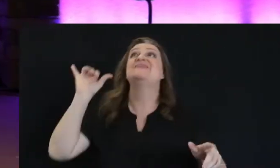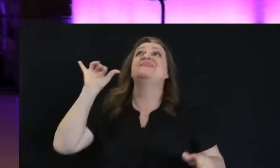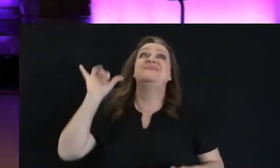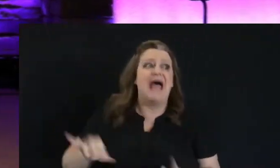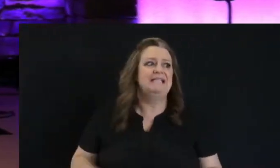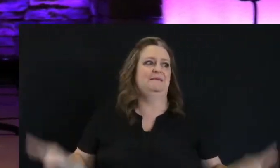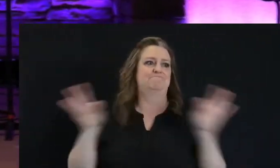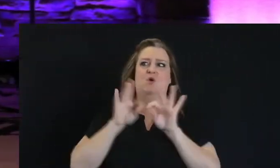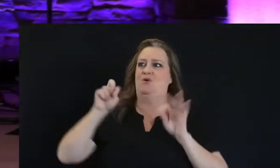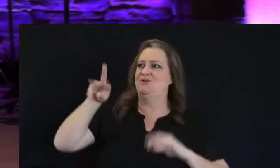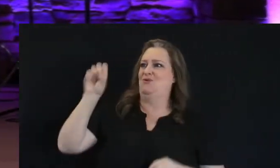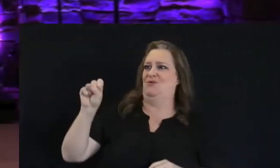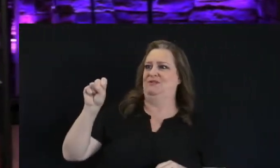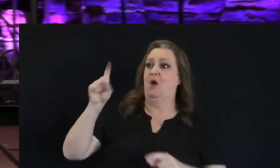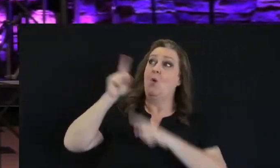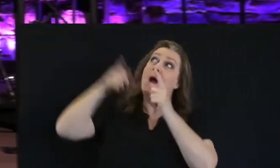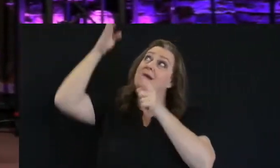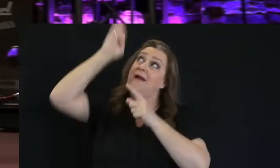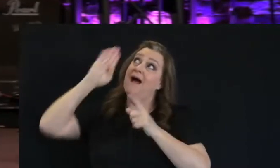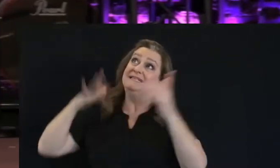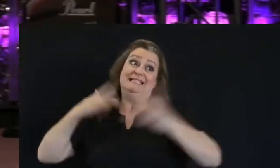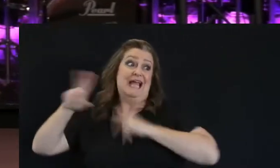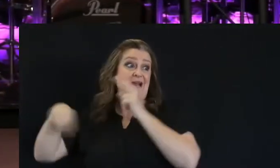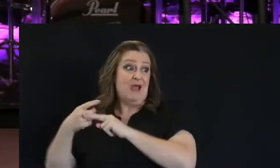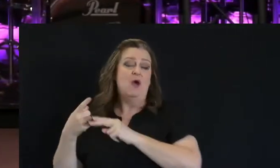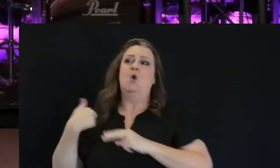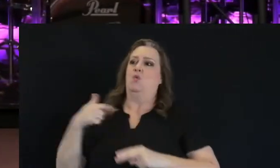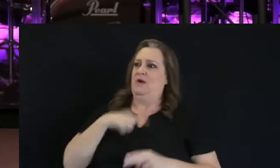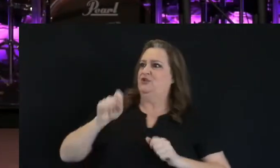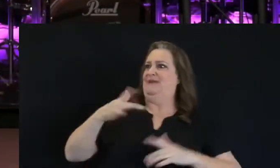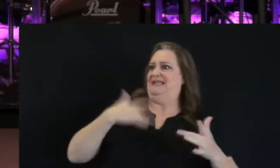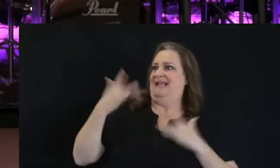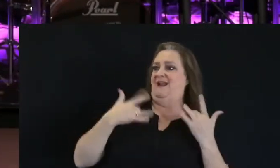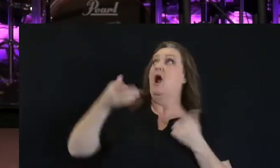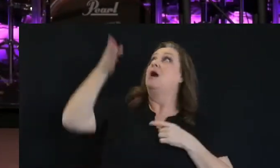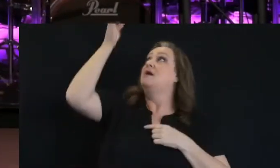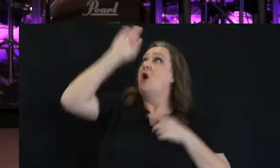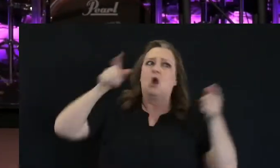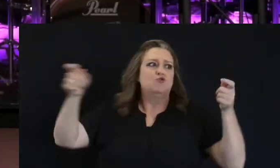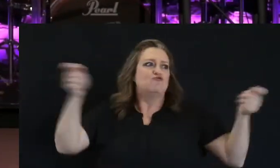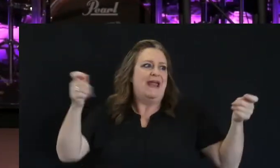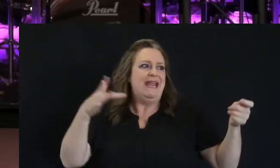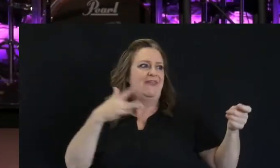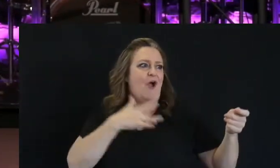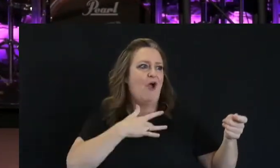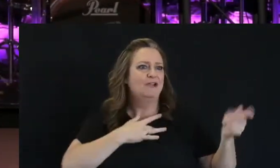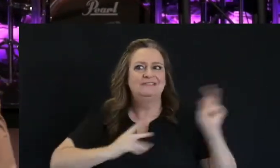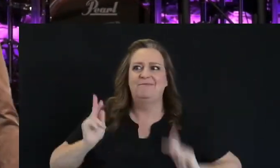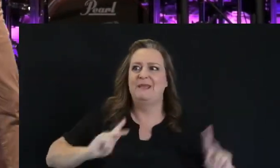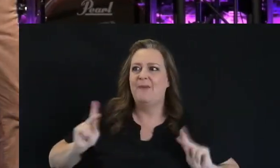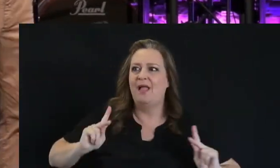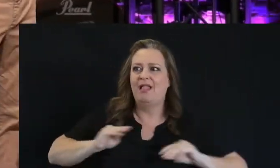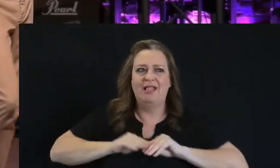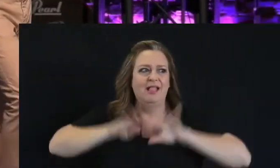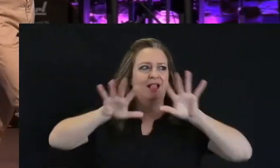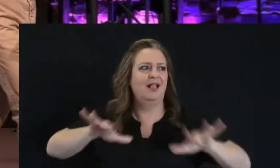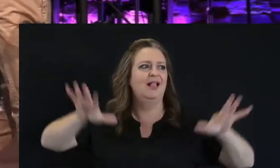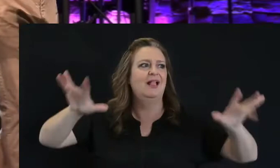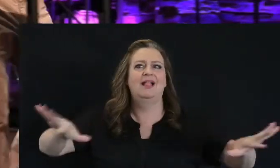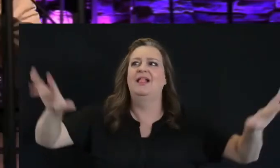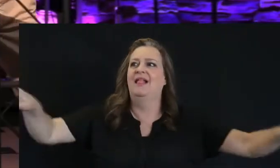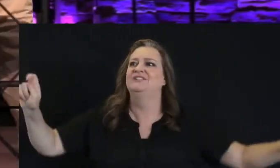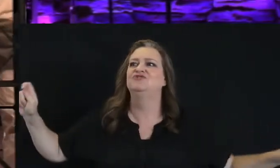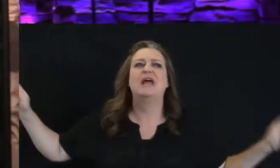about is the news that we should be excited about, and that is God reigning in the hearts of people. God's transforming